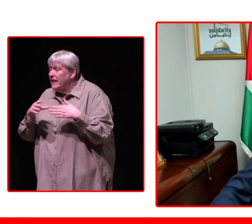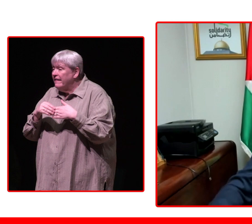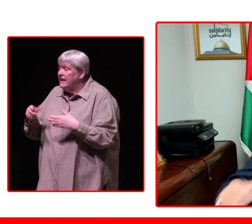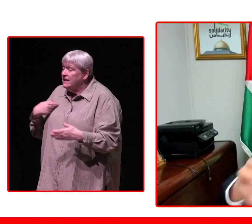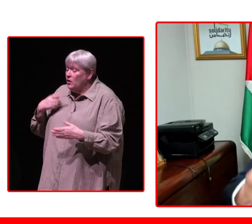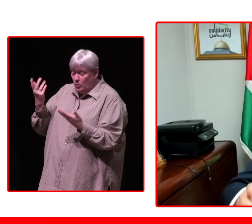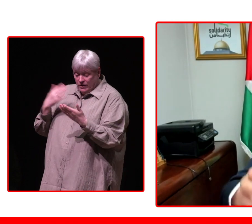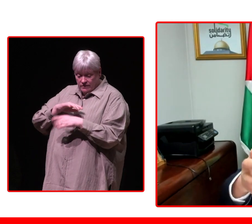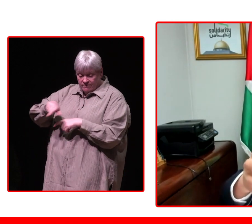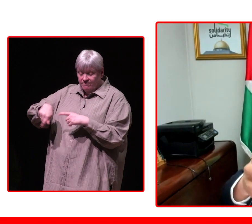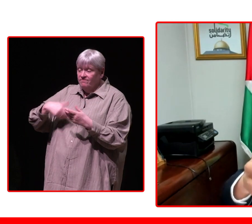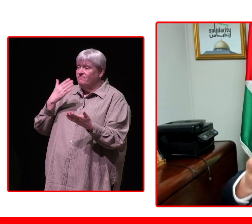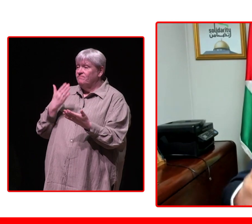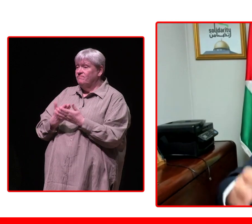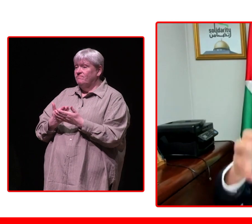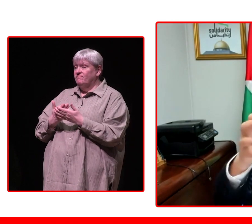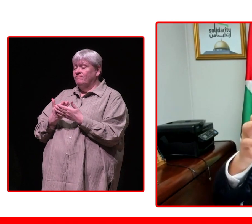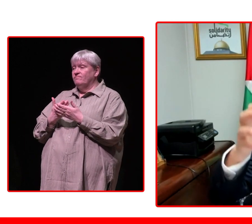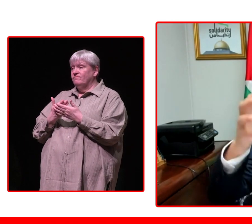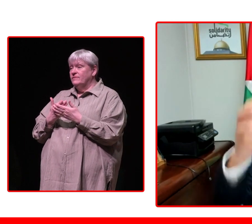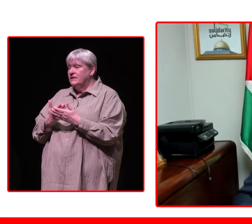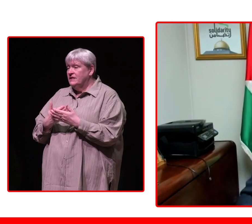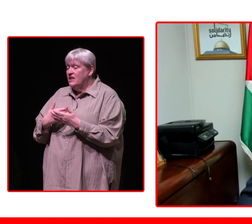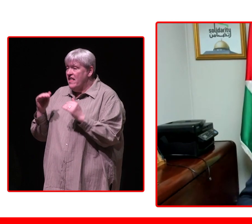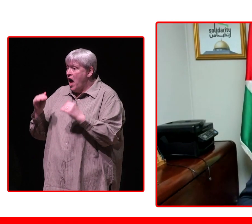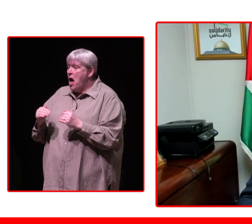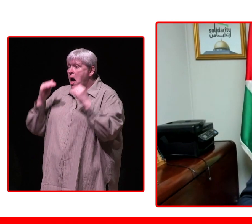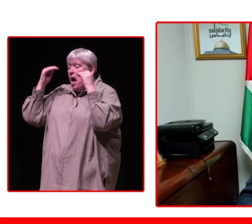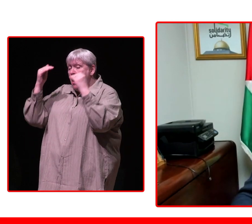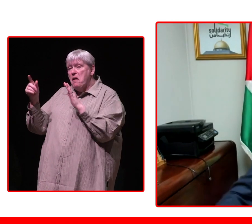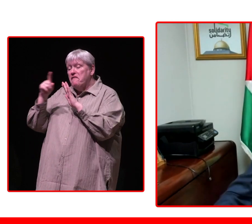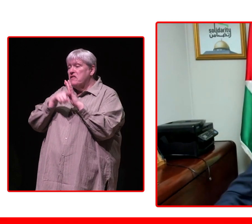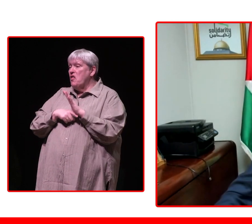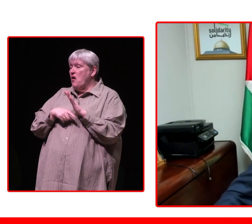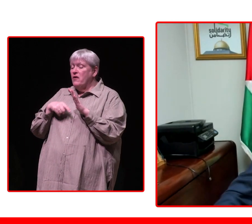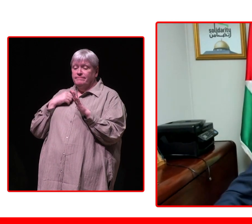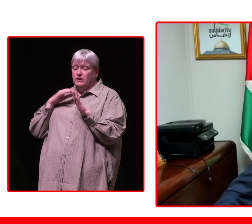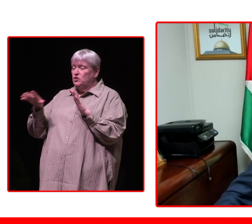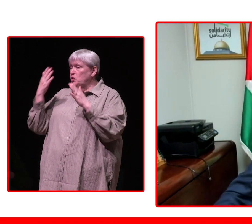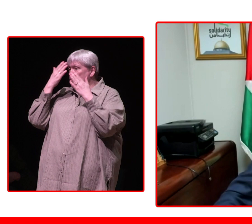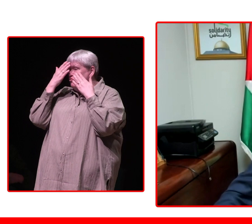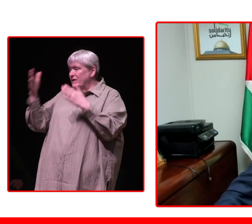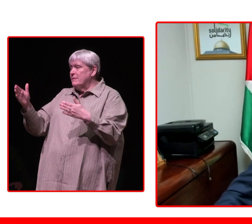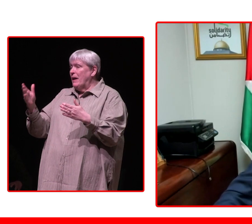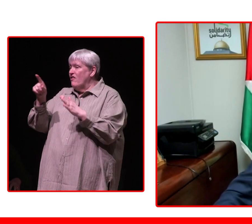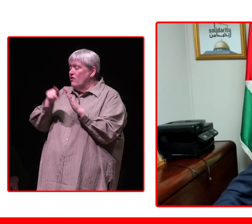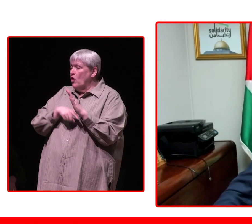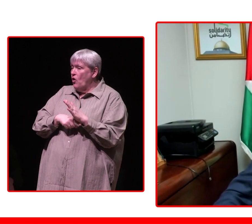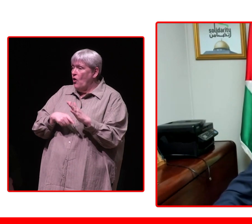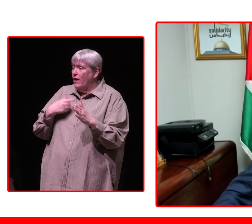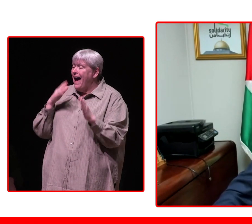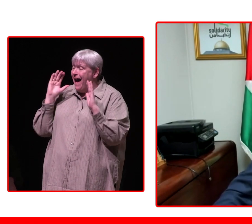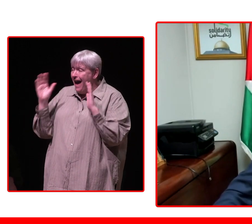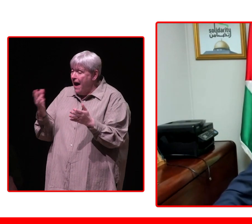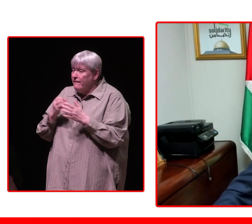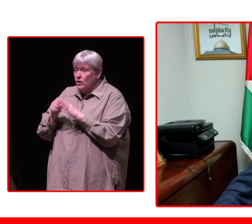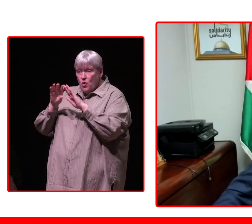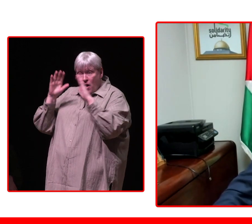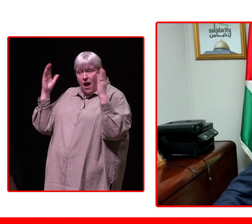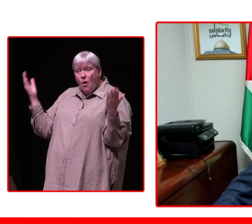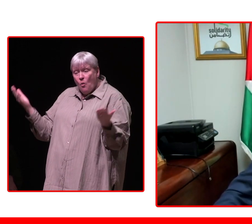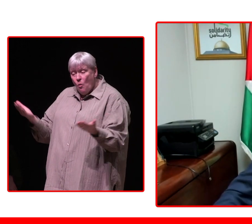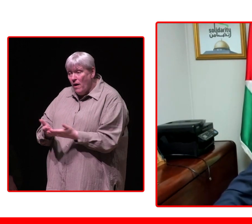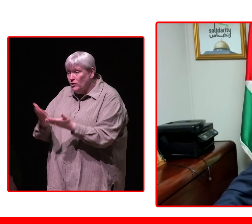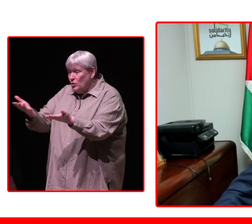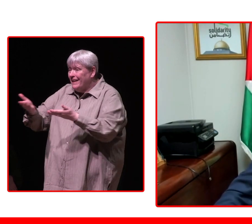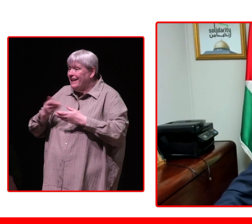which equality before the law is respected and lawbreakers are punished. You give us hope, and I've